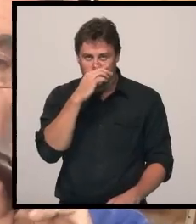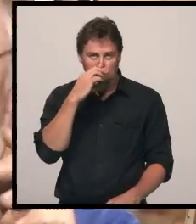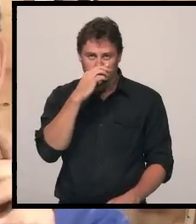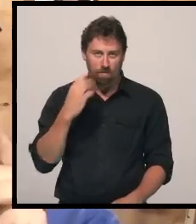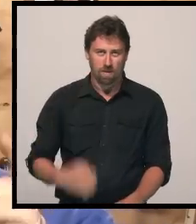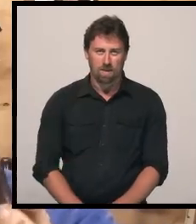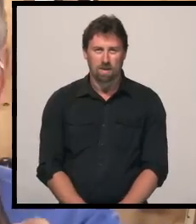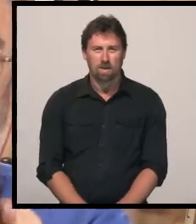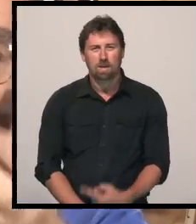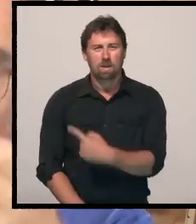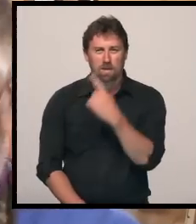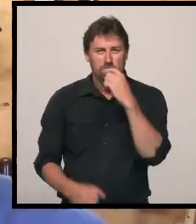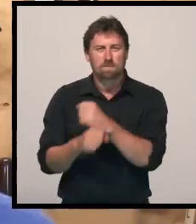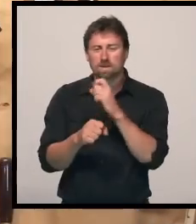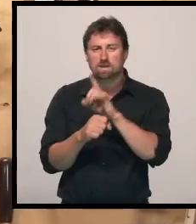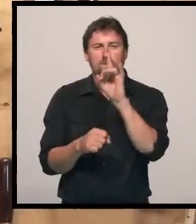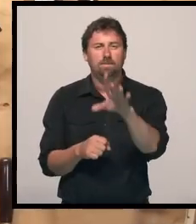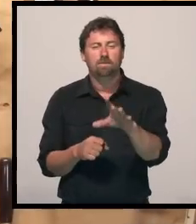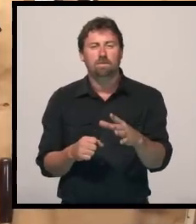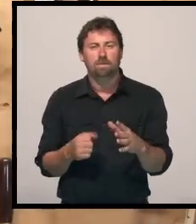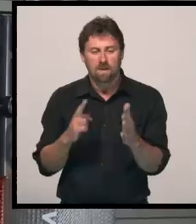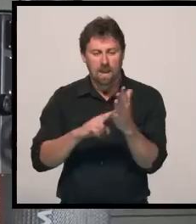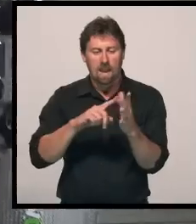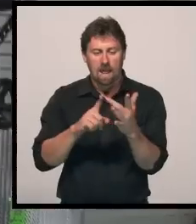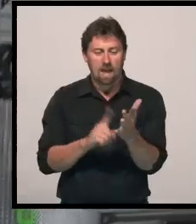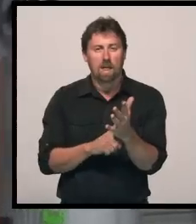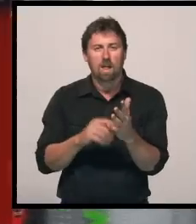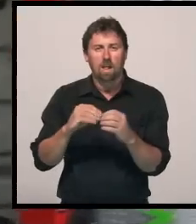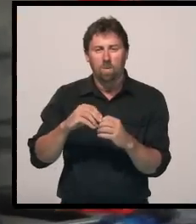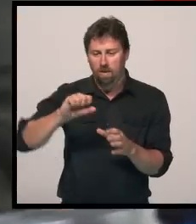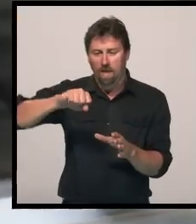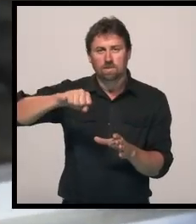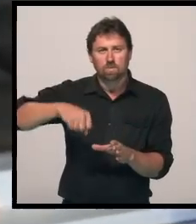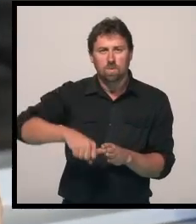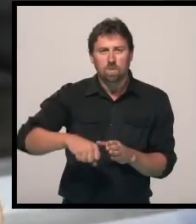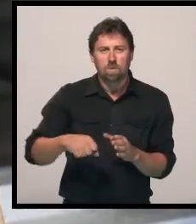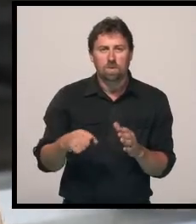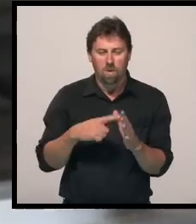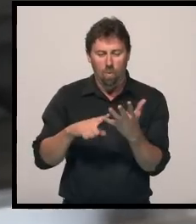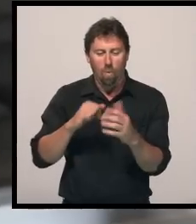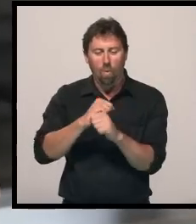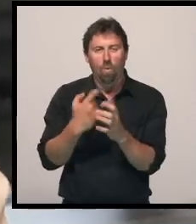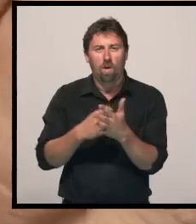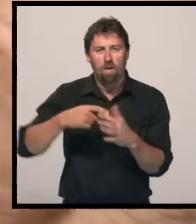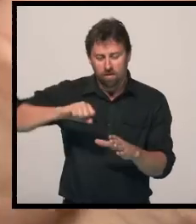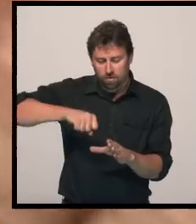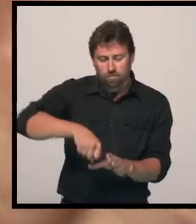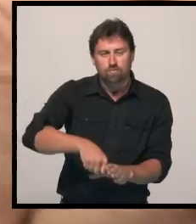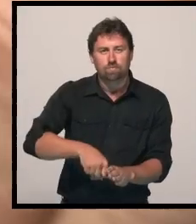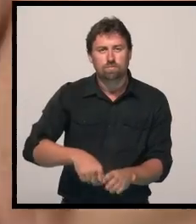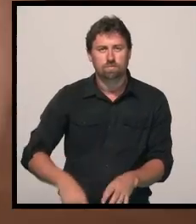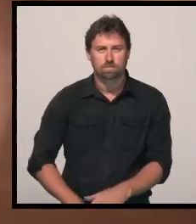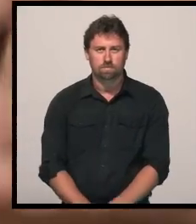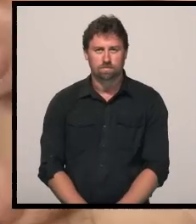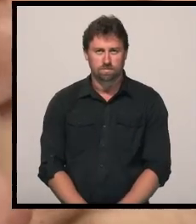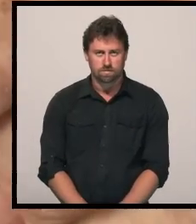can make those yourself out of a nail and a bit of a handle. And then we'll just mark in the center of